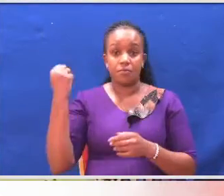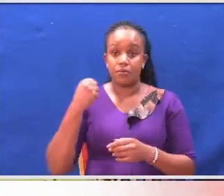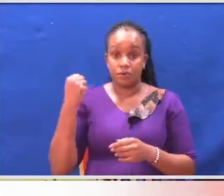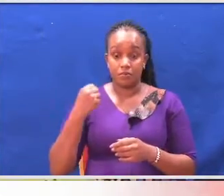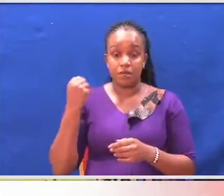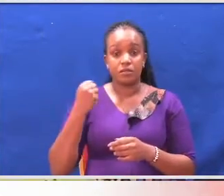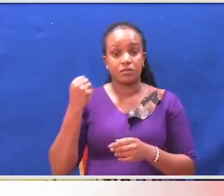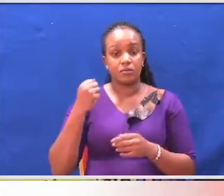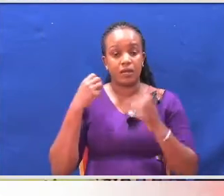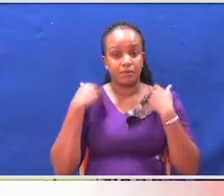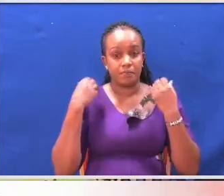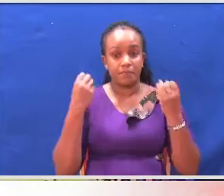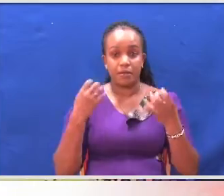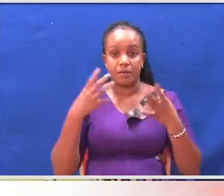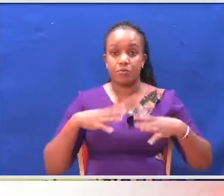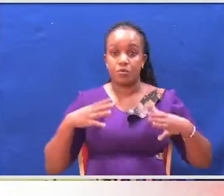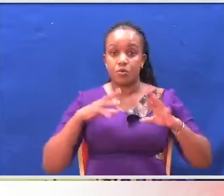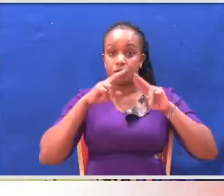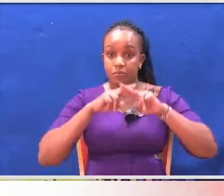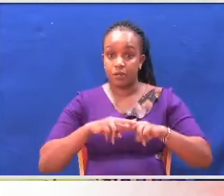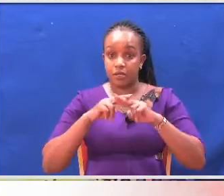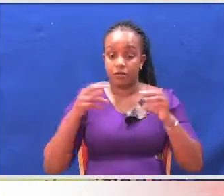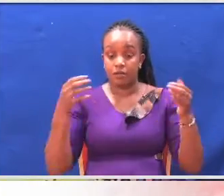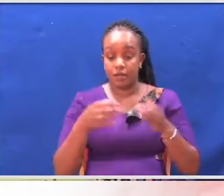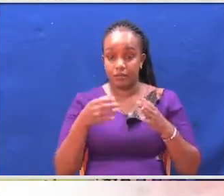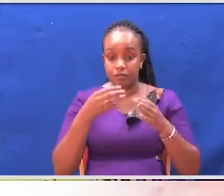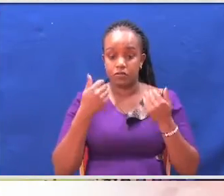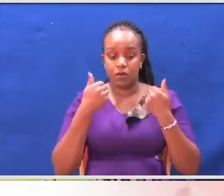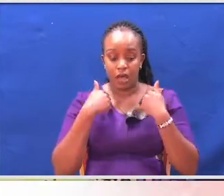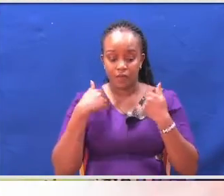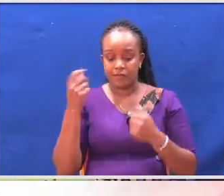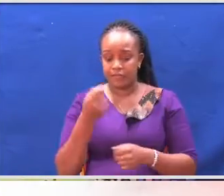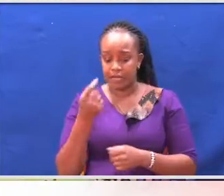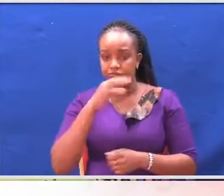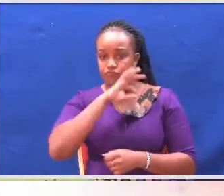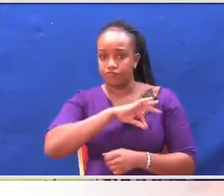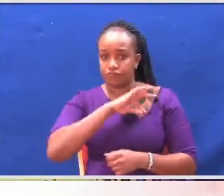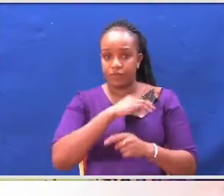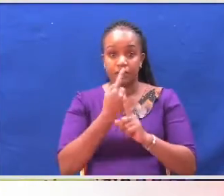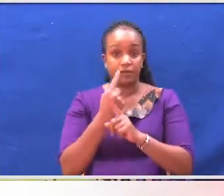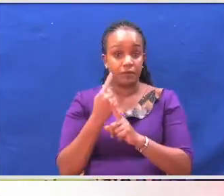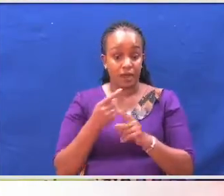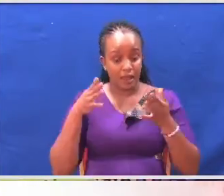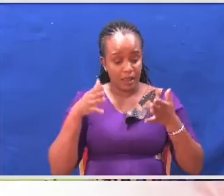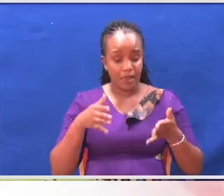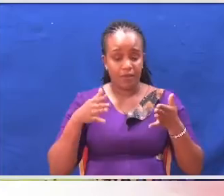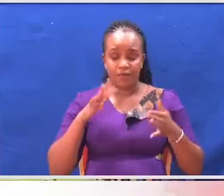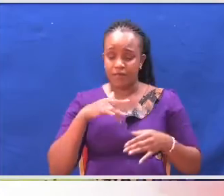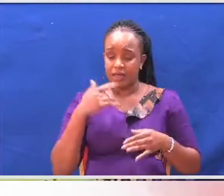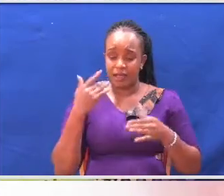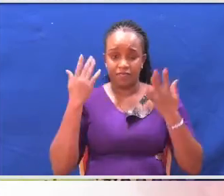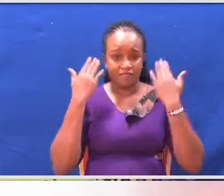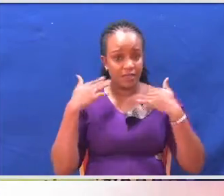of people who relied on the company to earn a living left helpless. Since the giant miller found itself in